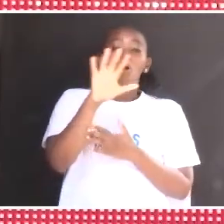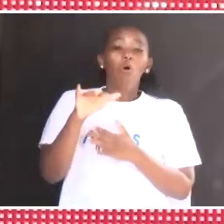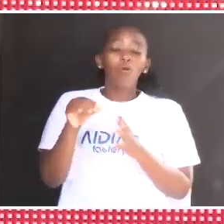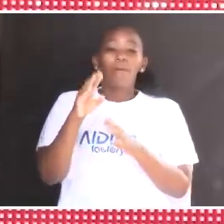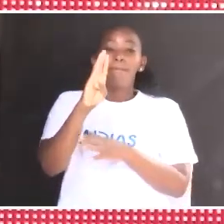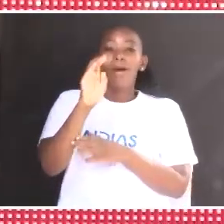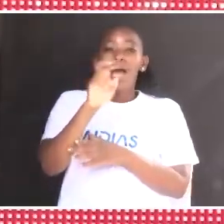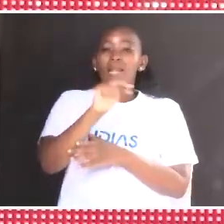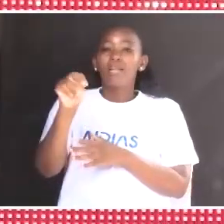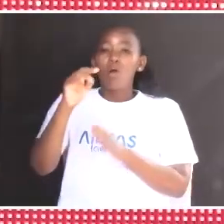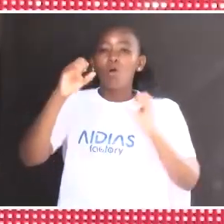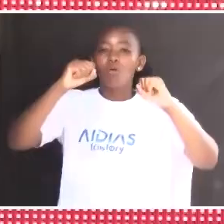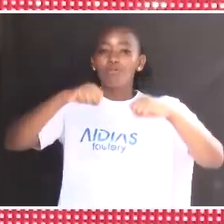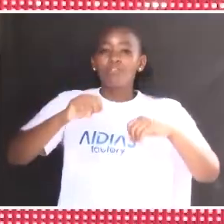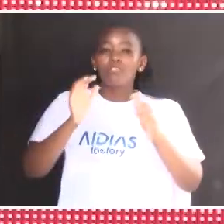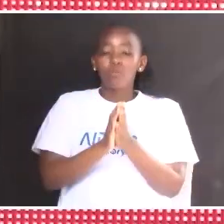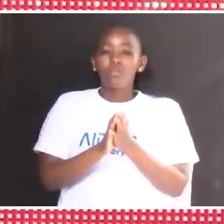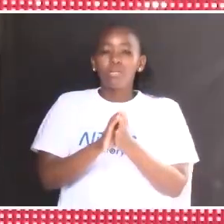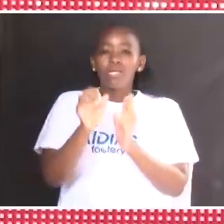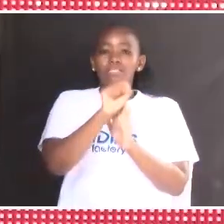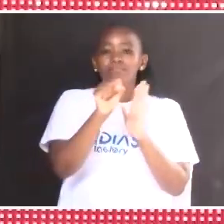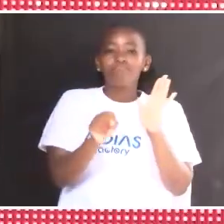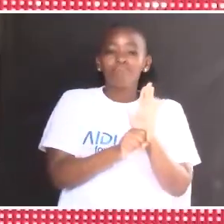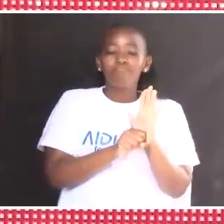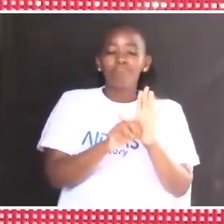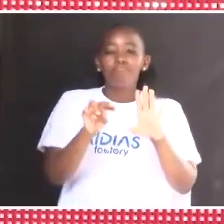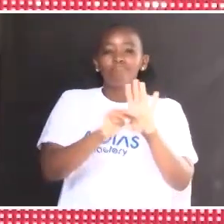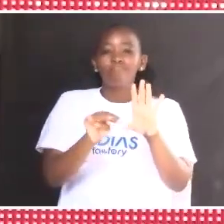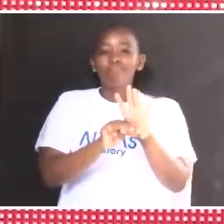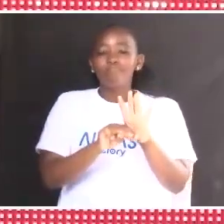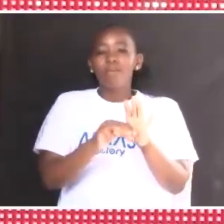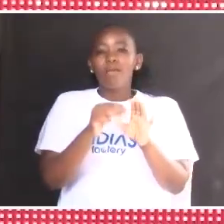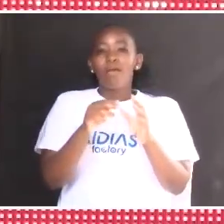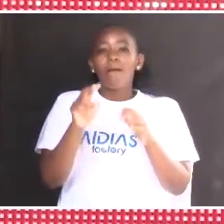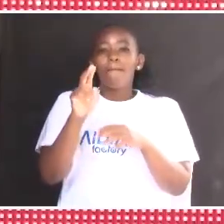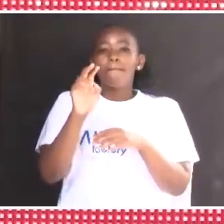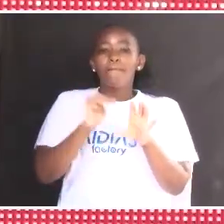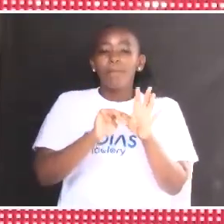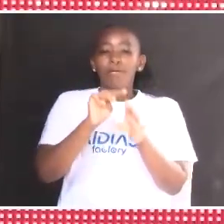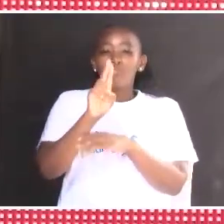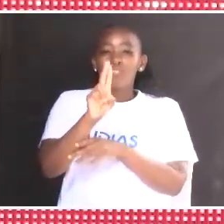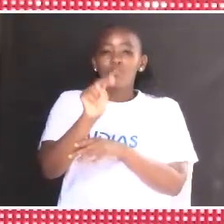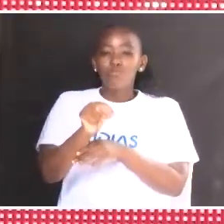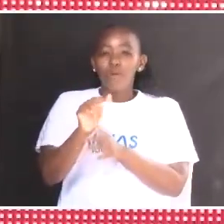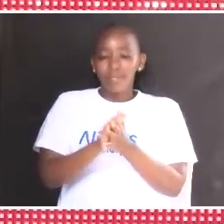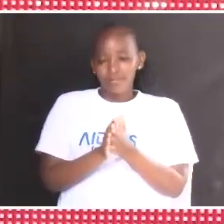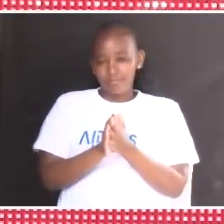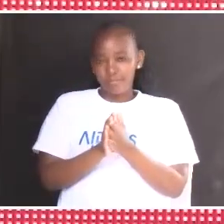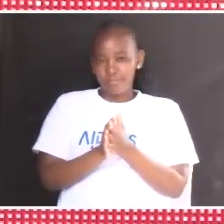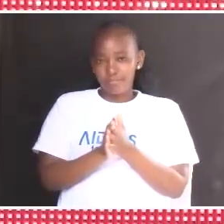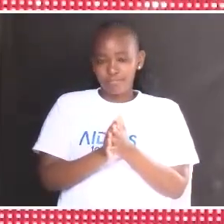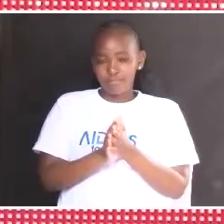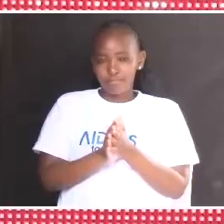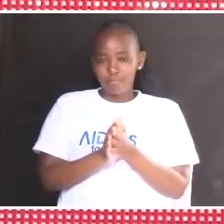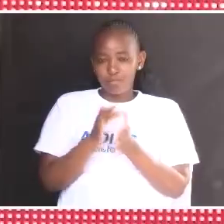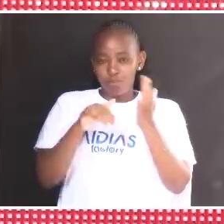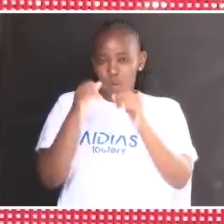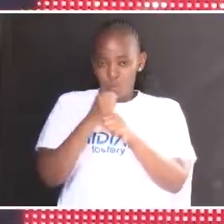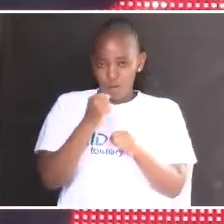the Berne Convention. The member states are the members of the UN, generally speaking. So